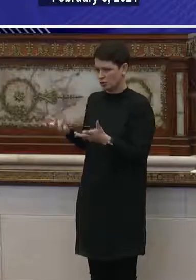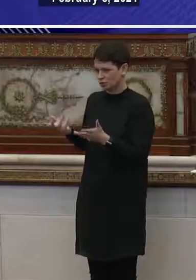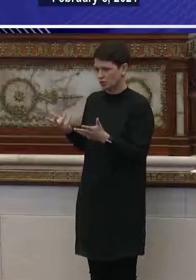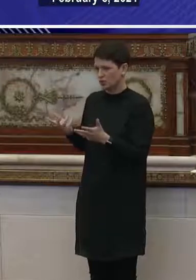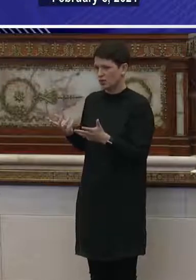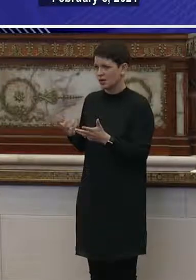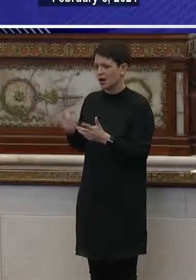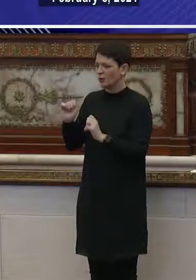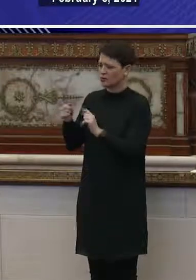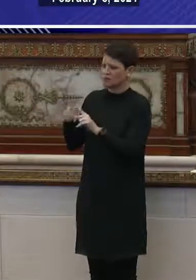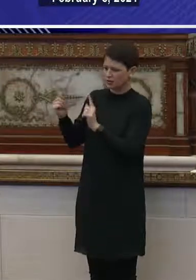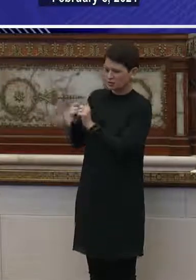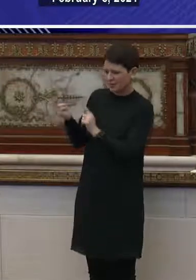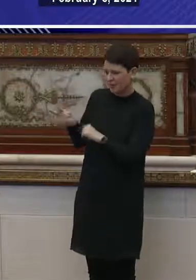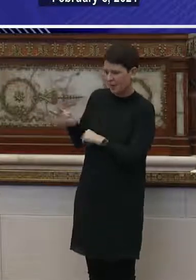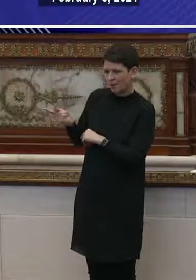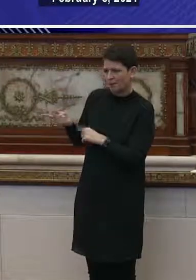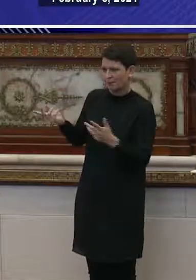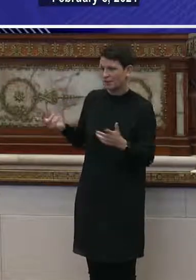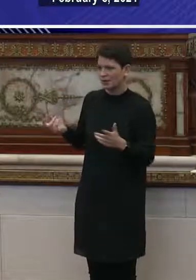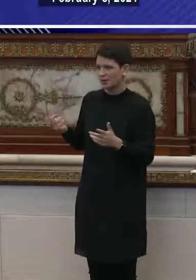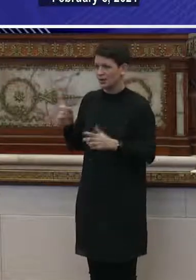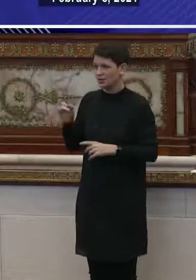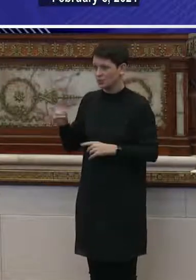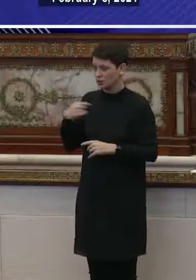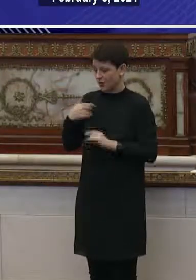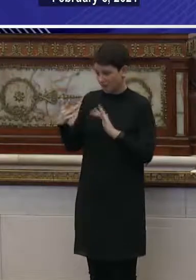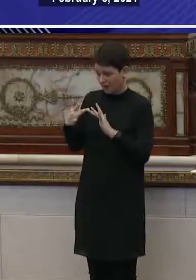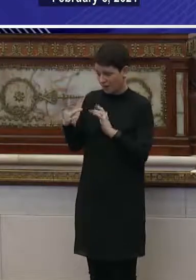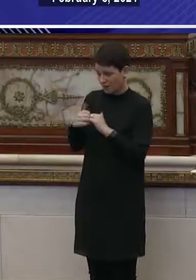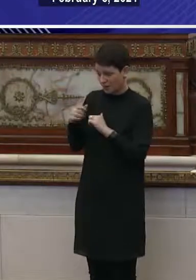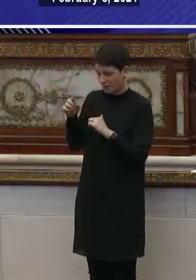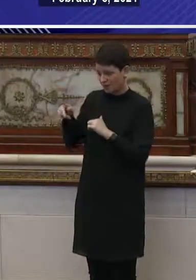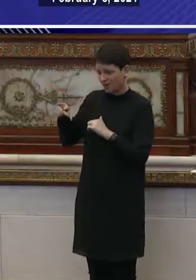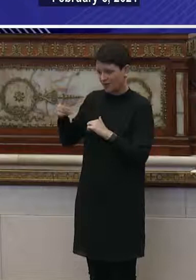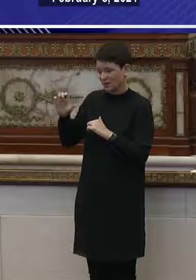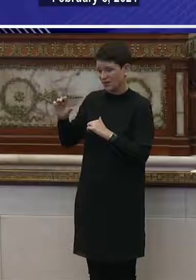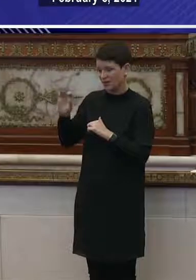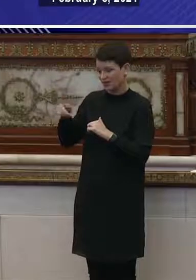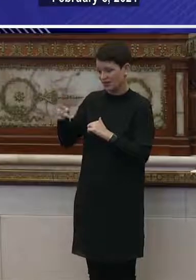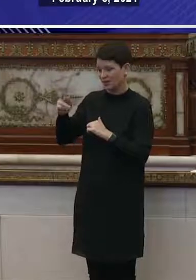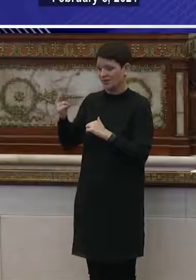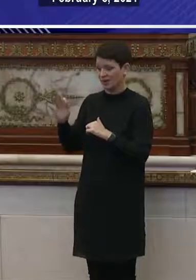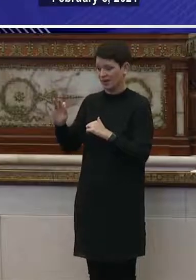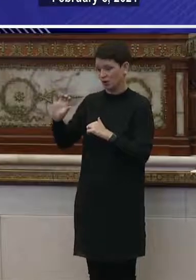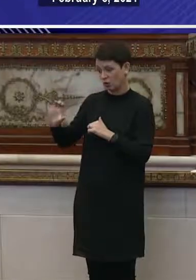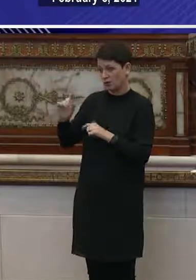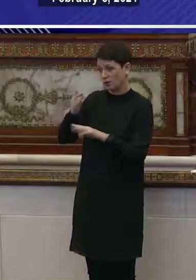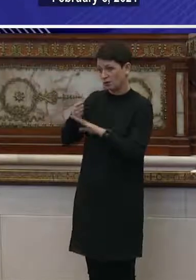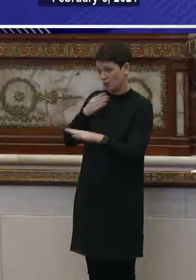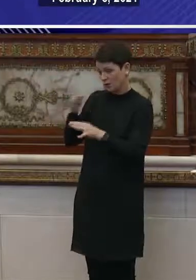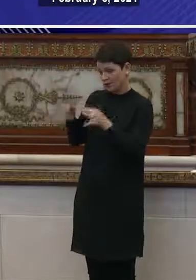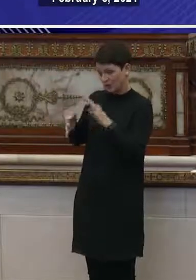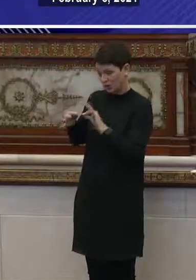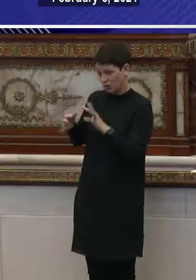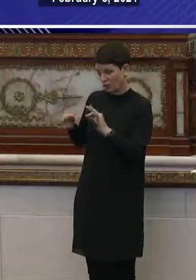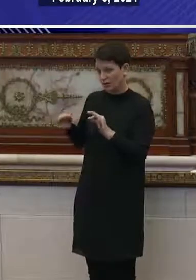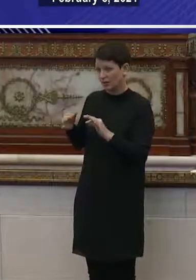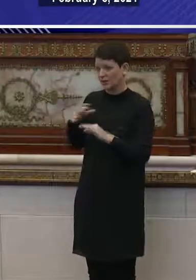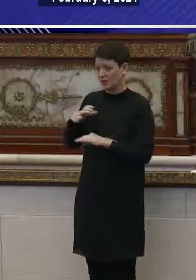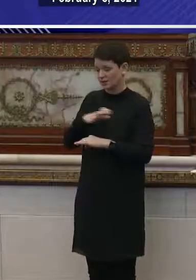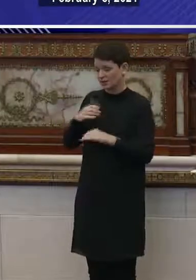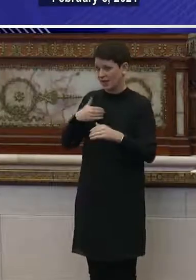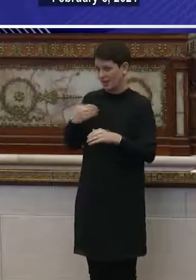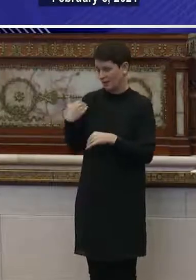I would specifically like to know did you have contact with Philly Fighting COVID before the hearing this committee had in the